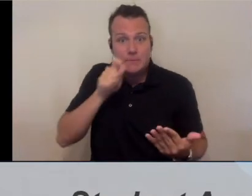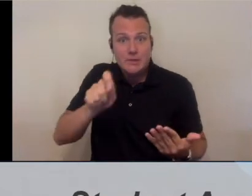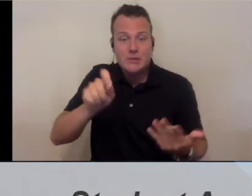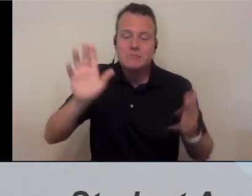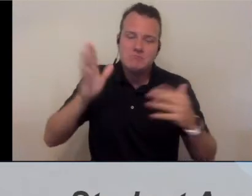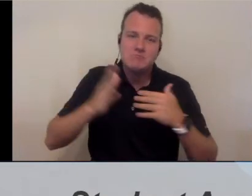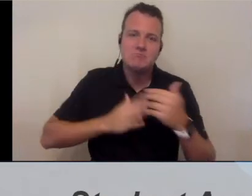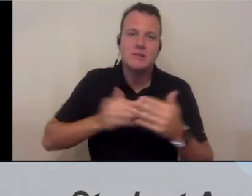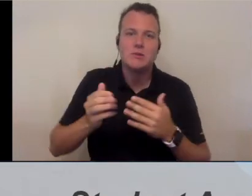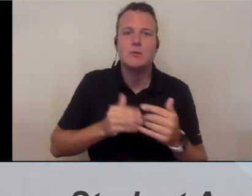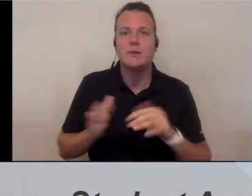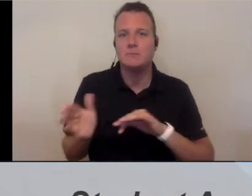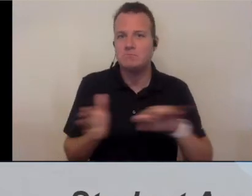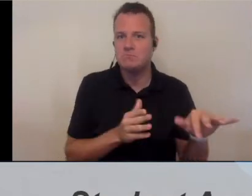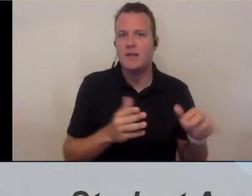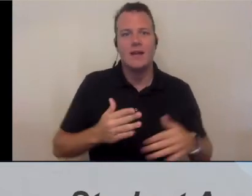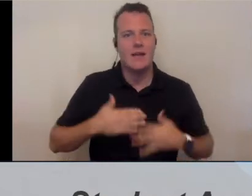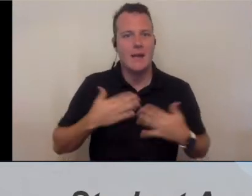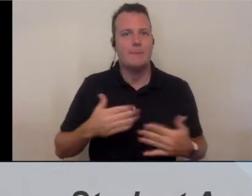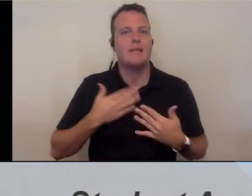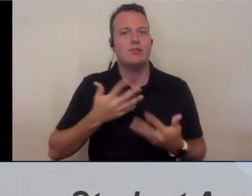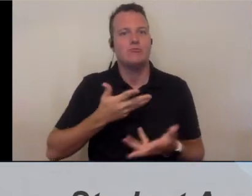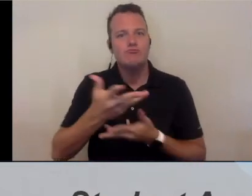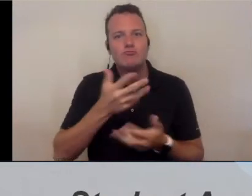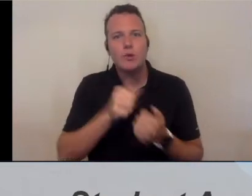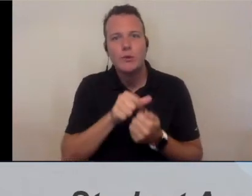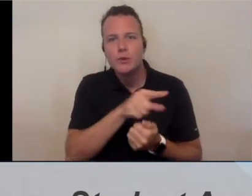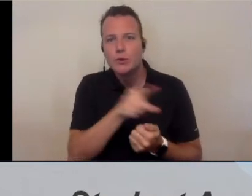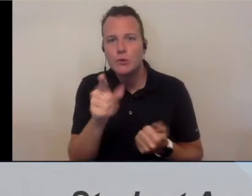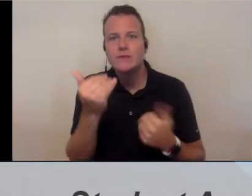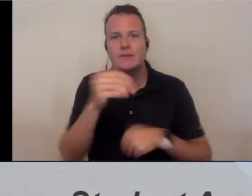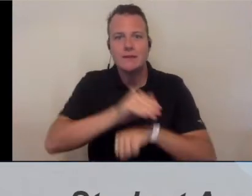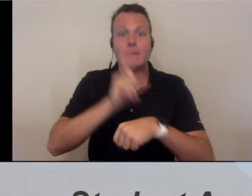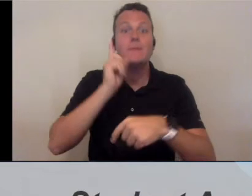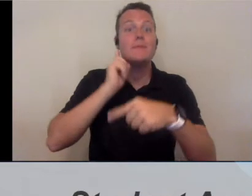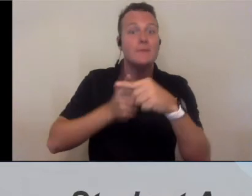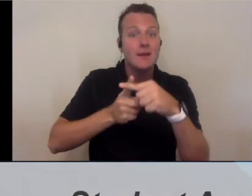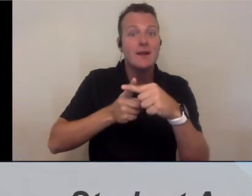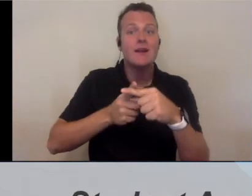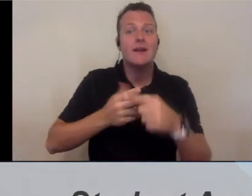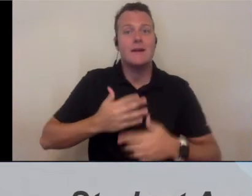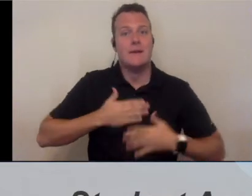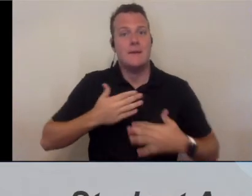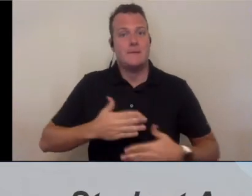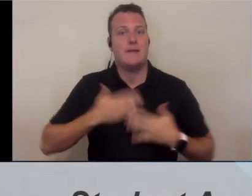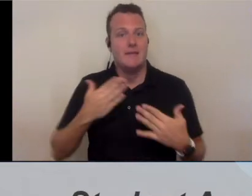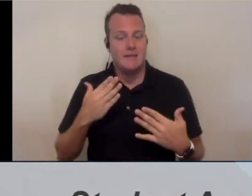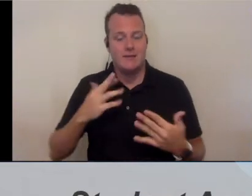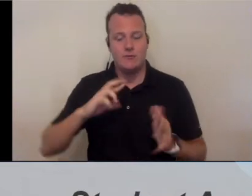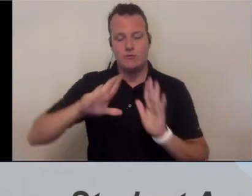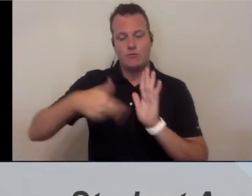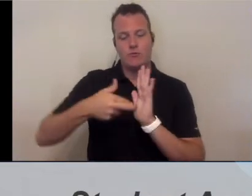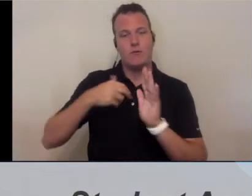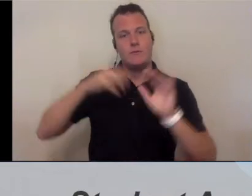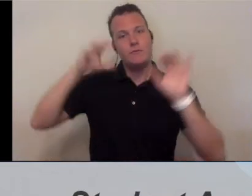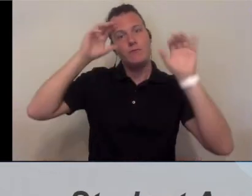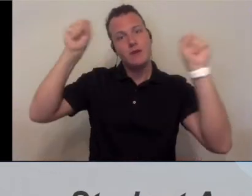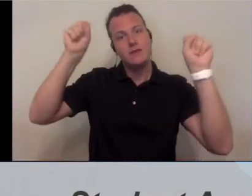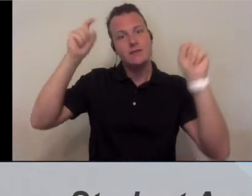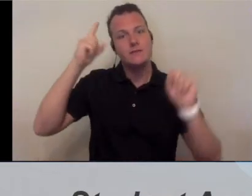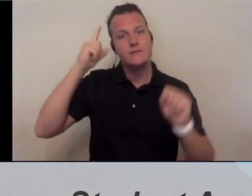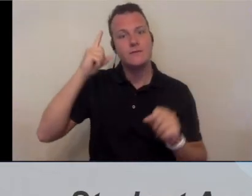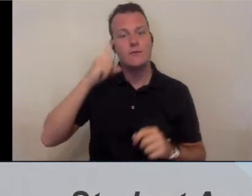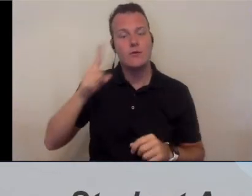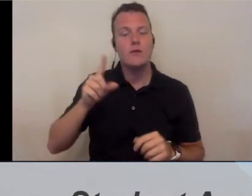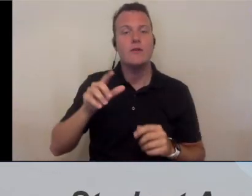rate, I'm very happy to be here with you tonight, and also very happy to have the role as president of the